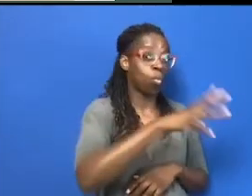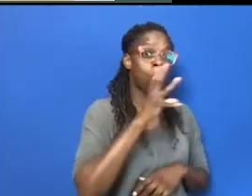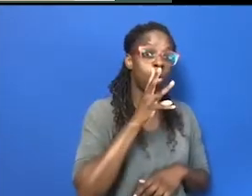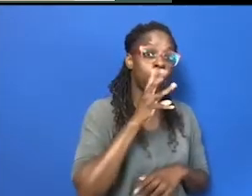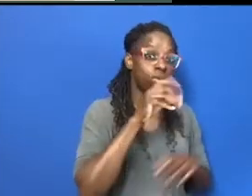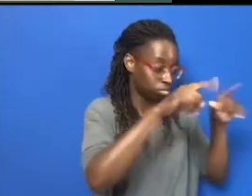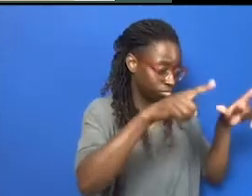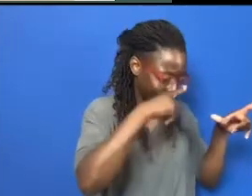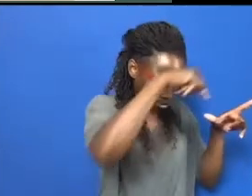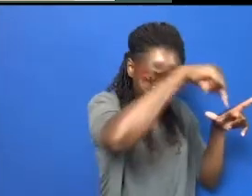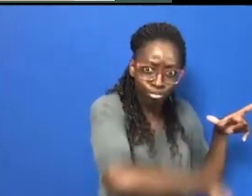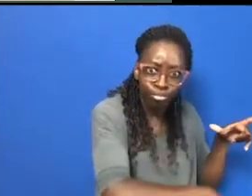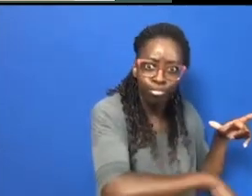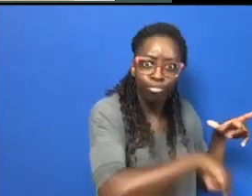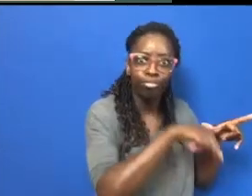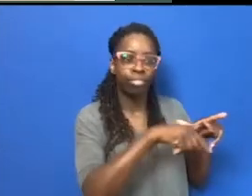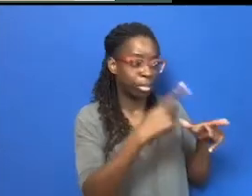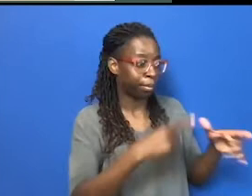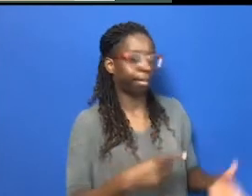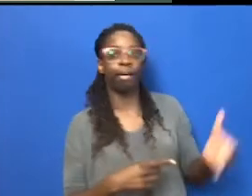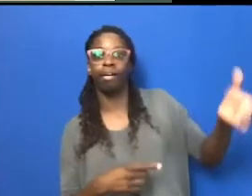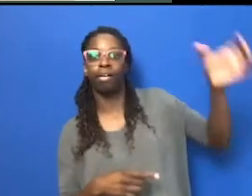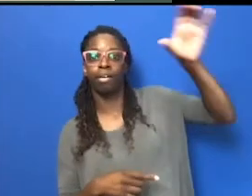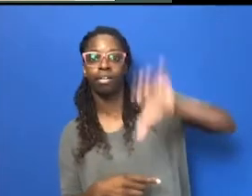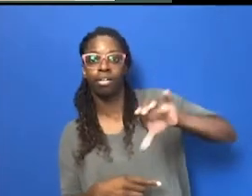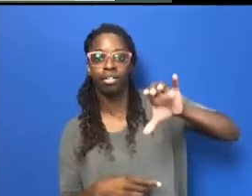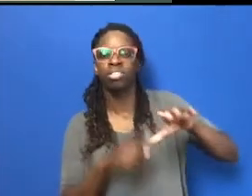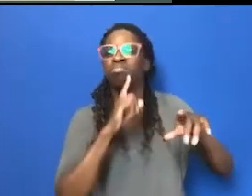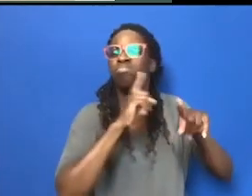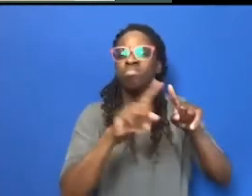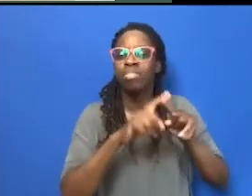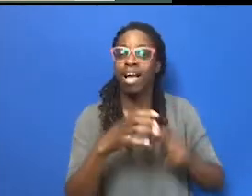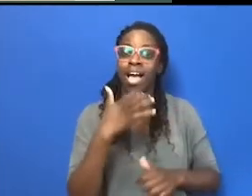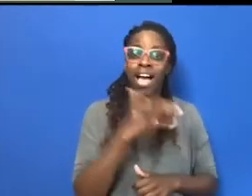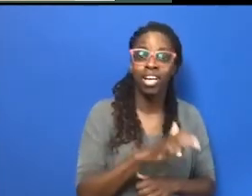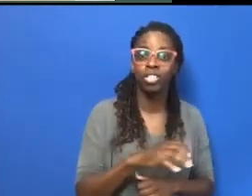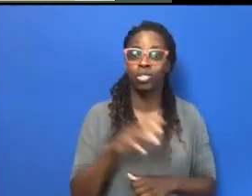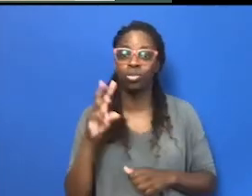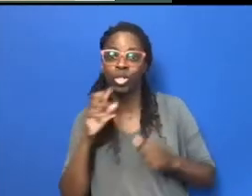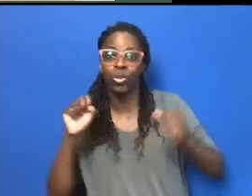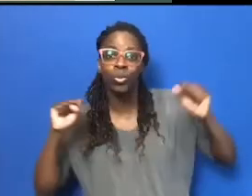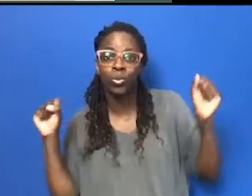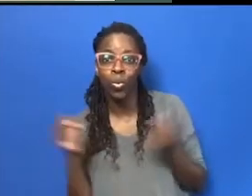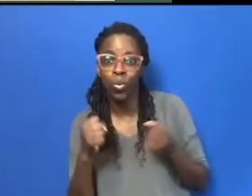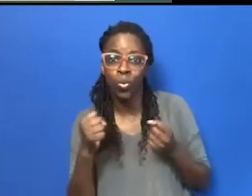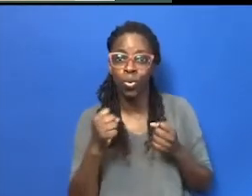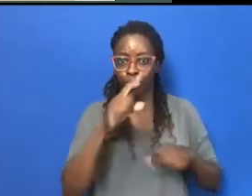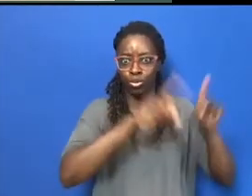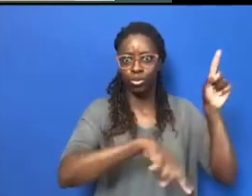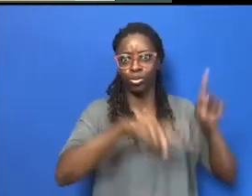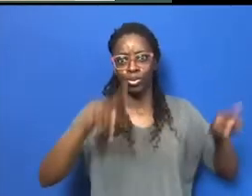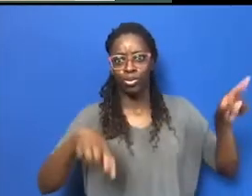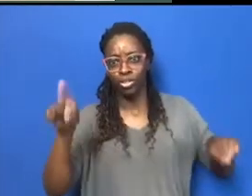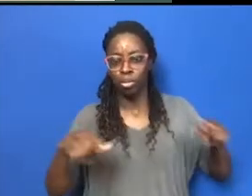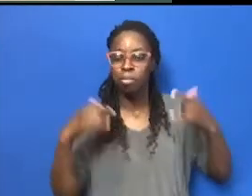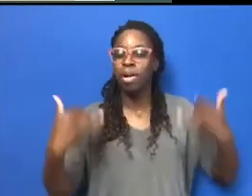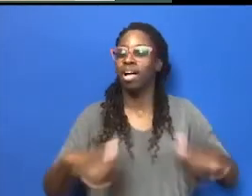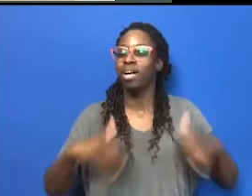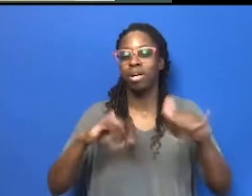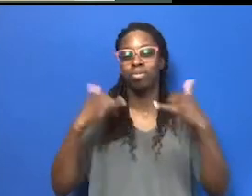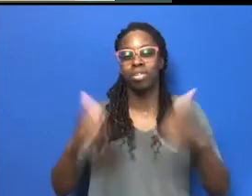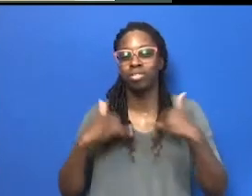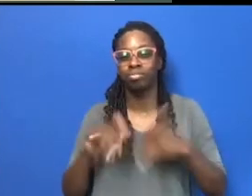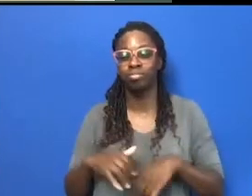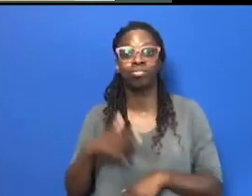pour. They could try different temperatures, all kinds of different things that you can do with water just to engage and explore with it, both in science concepts and